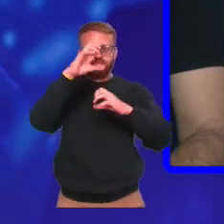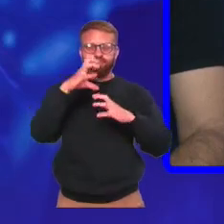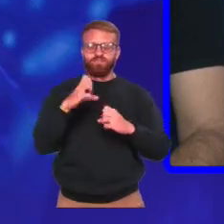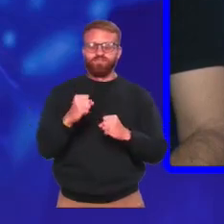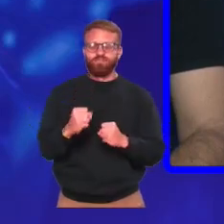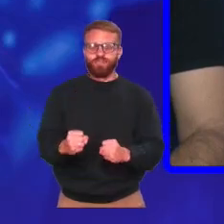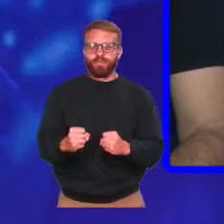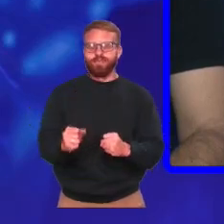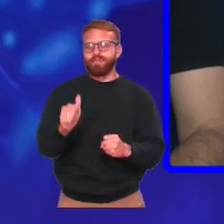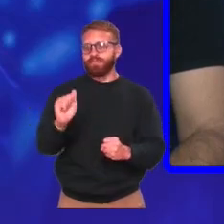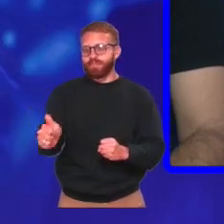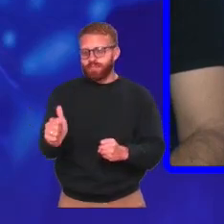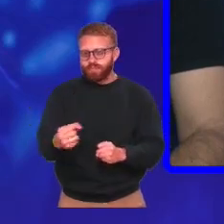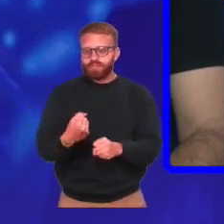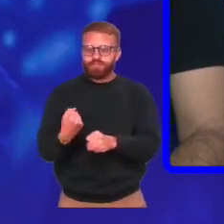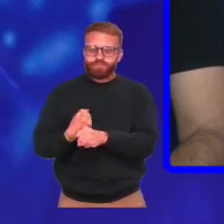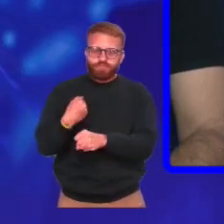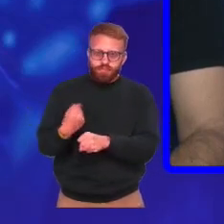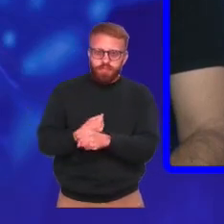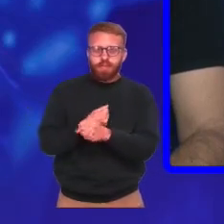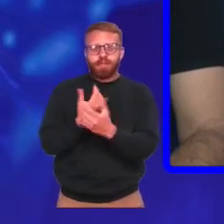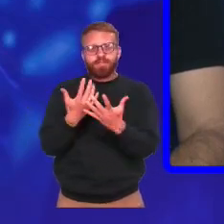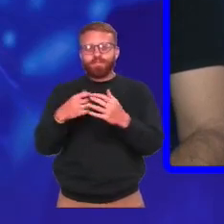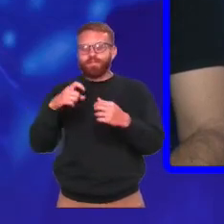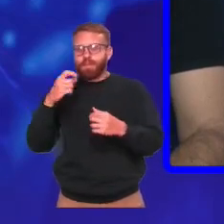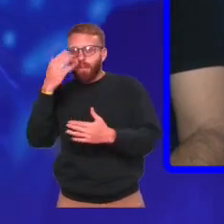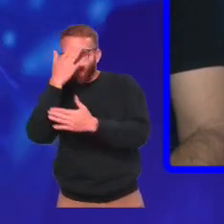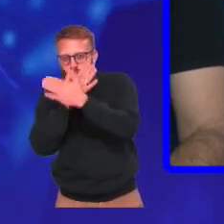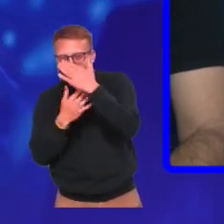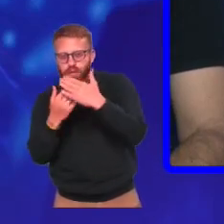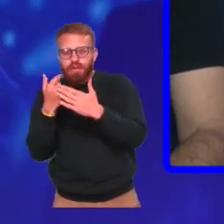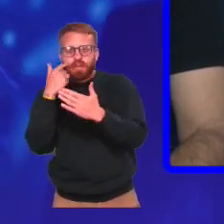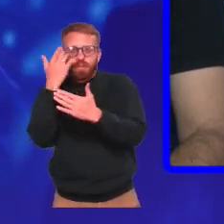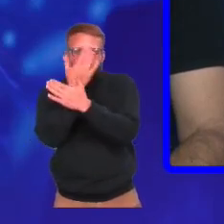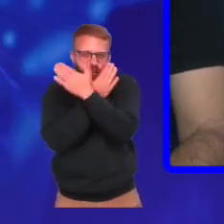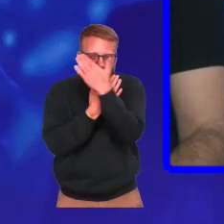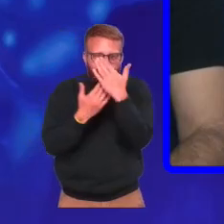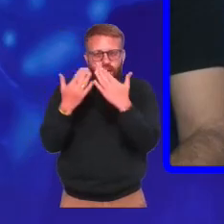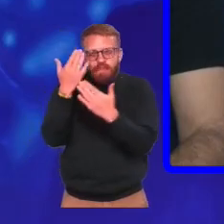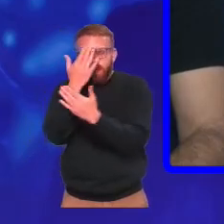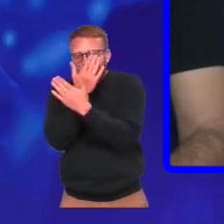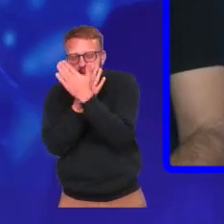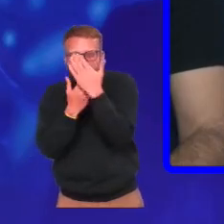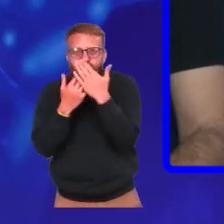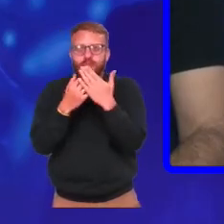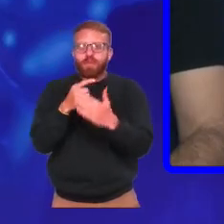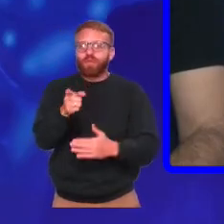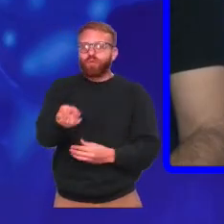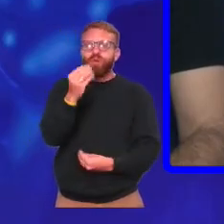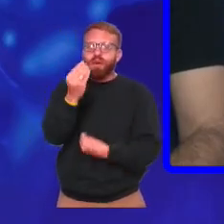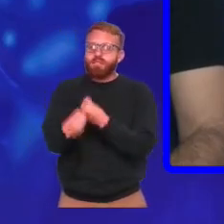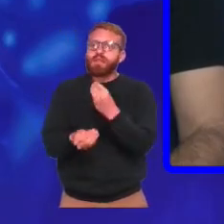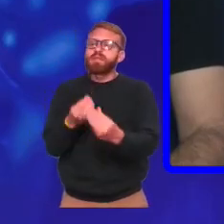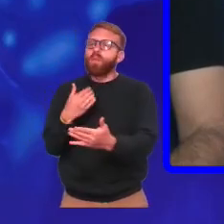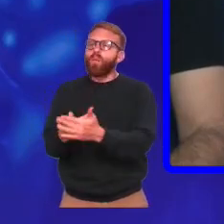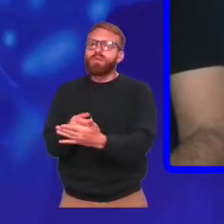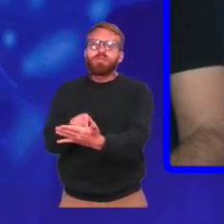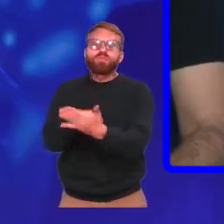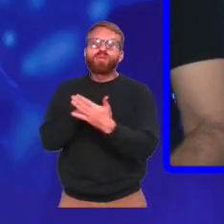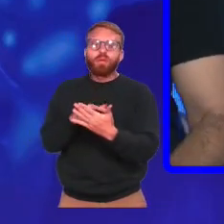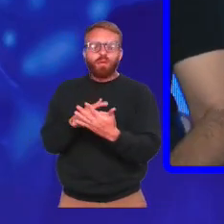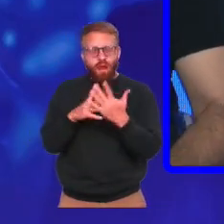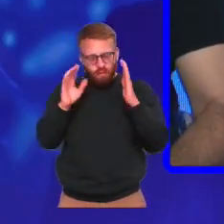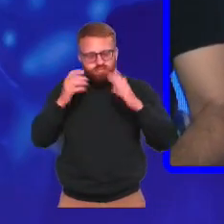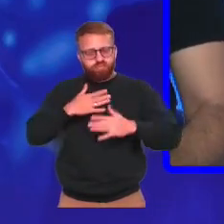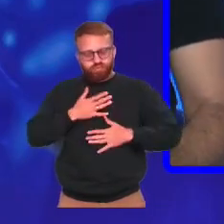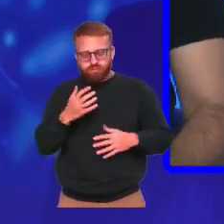start doing your own stuff. Start showing people that what you can do, what makes you special, you know, like what you can bring to the